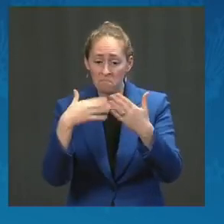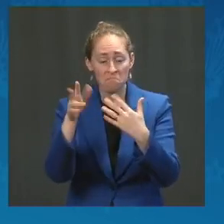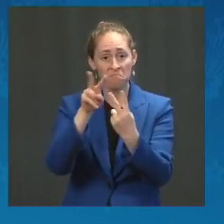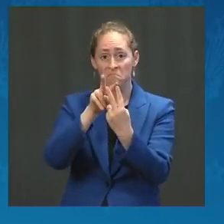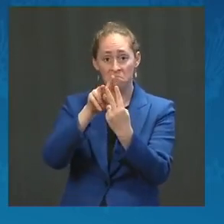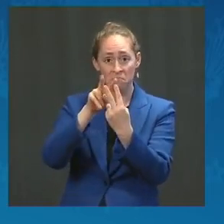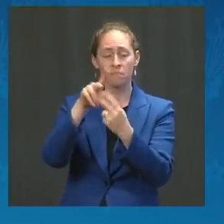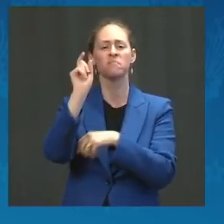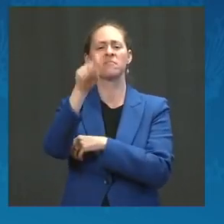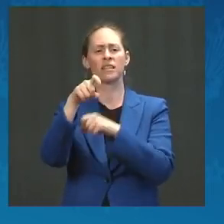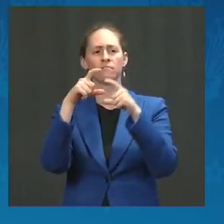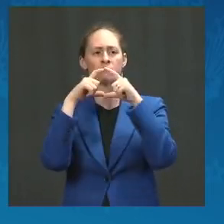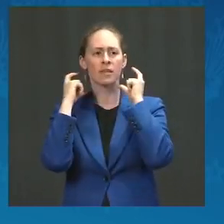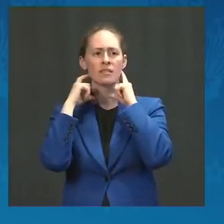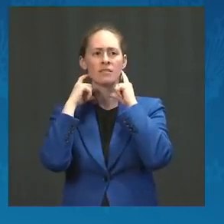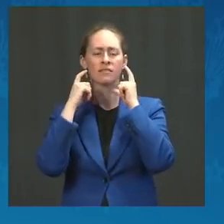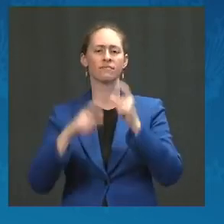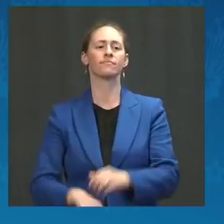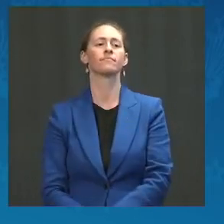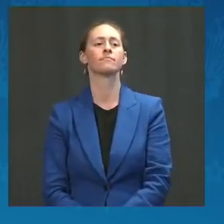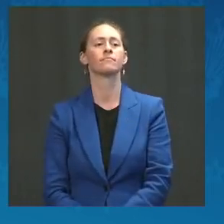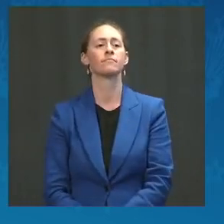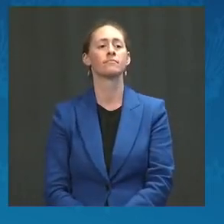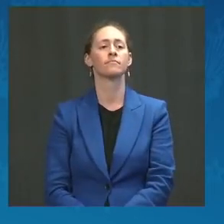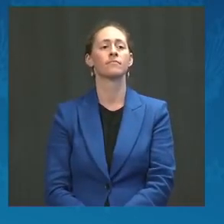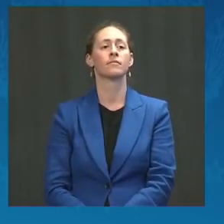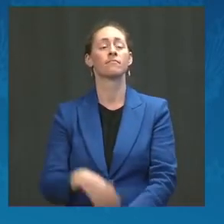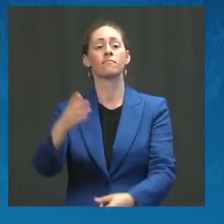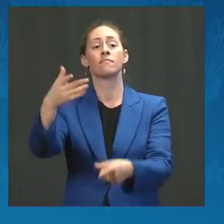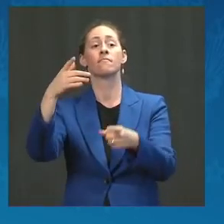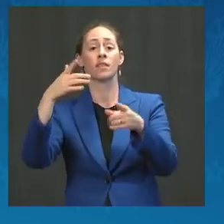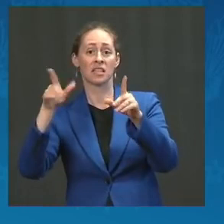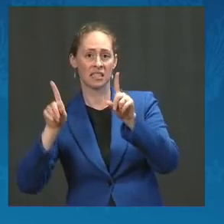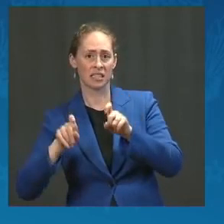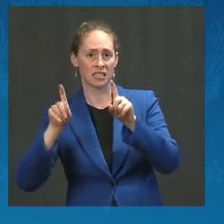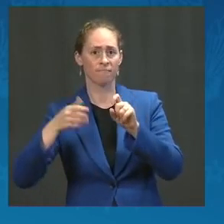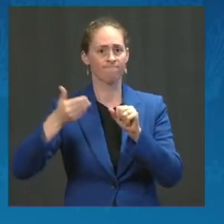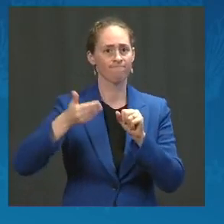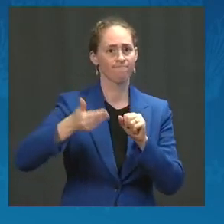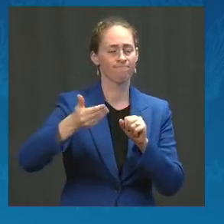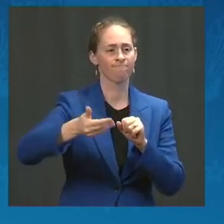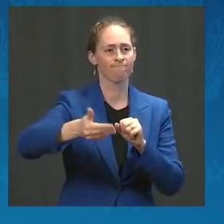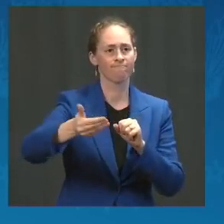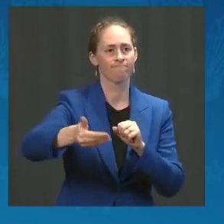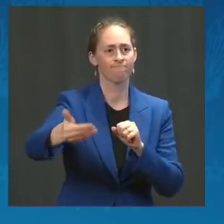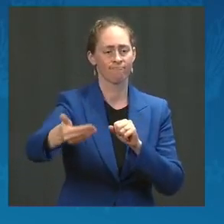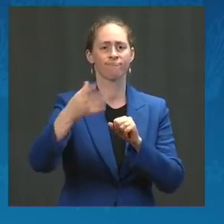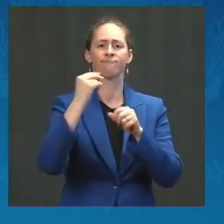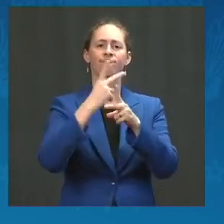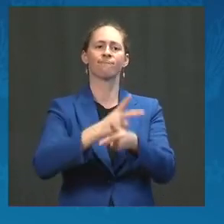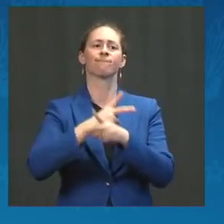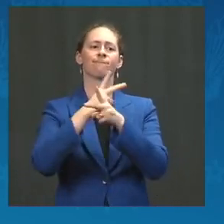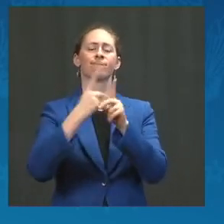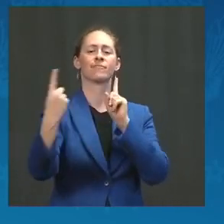COVID, socially distance, and generally will not be allowed to travel for work.